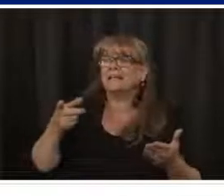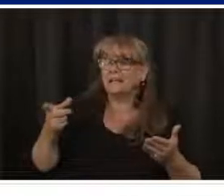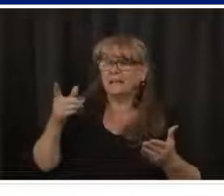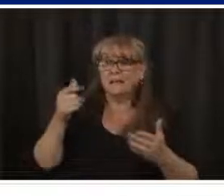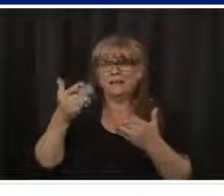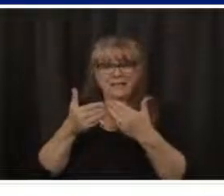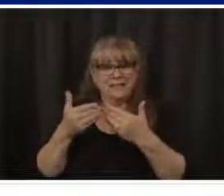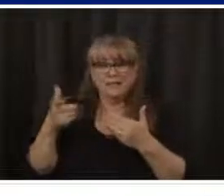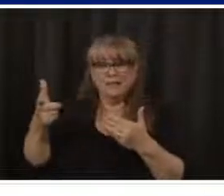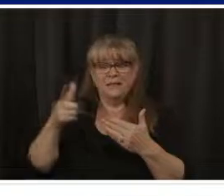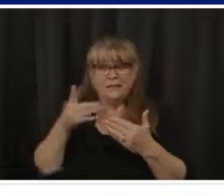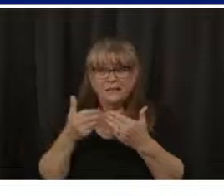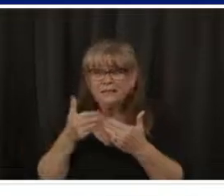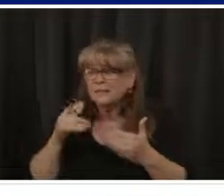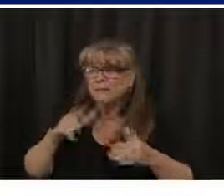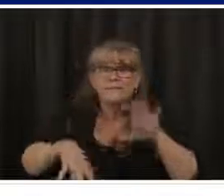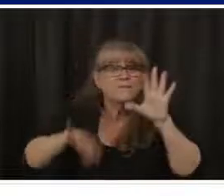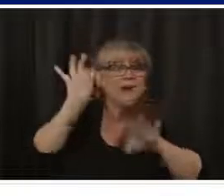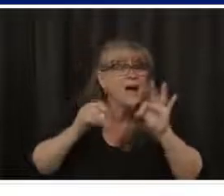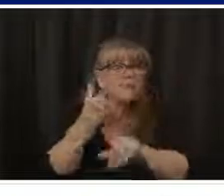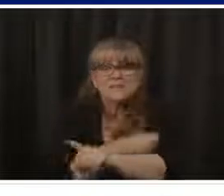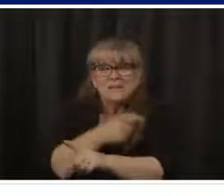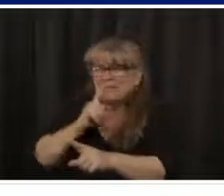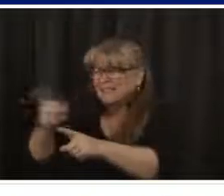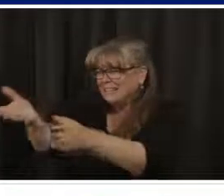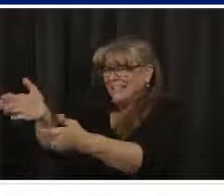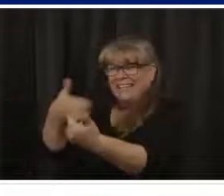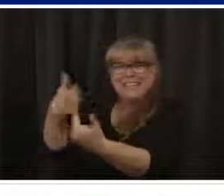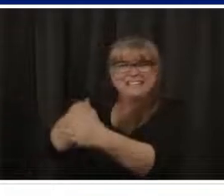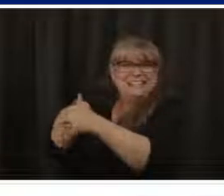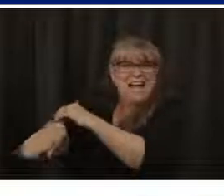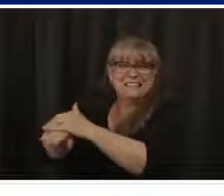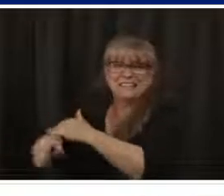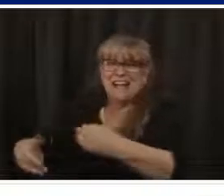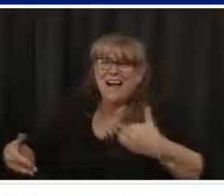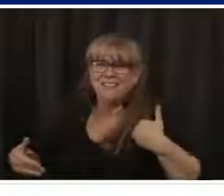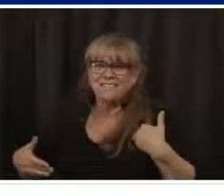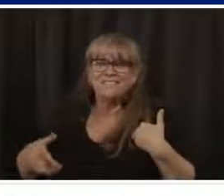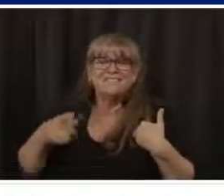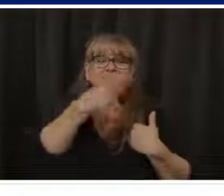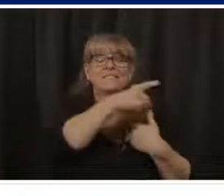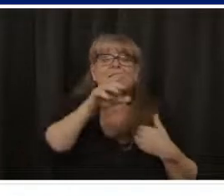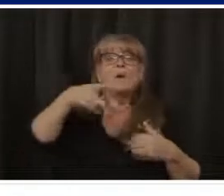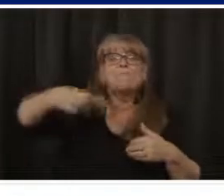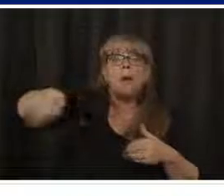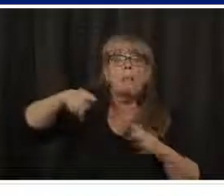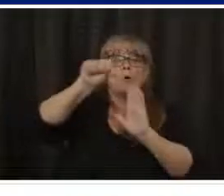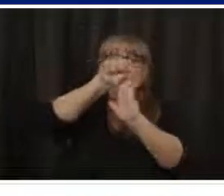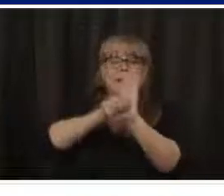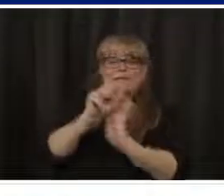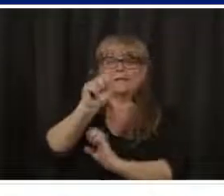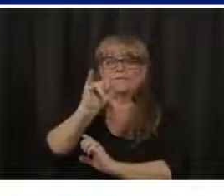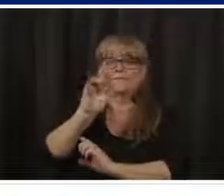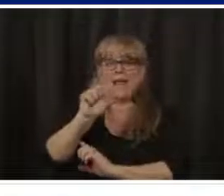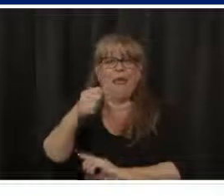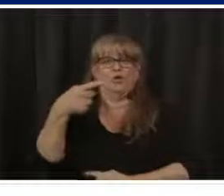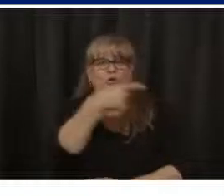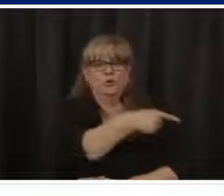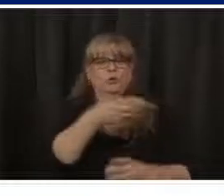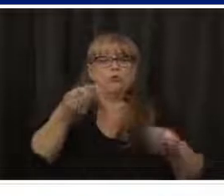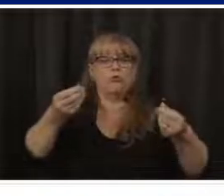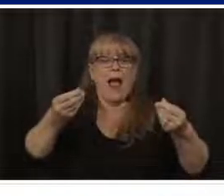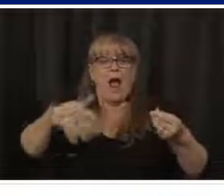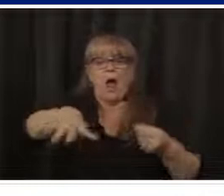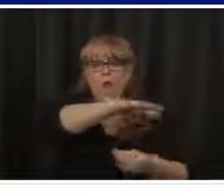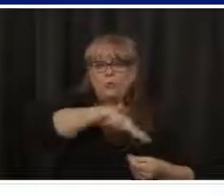Colorado. Pueblo State Fairgrounds takes walk-ins. FEMA's running the site. In El Paso County, we have the